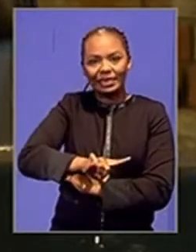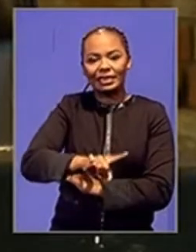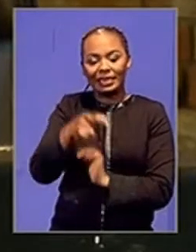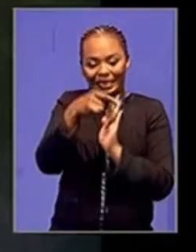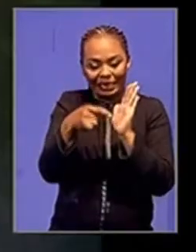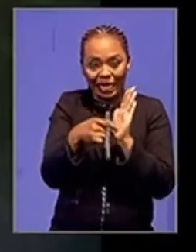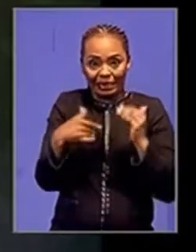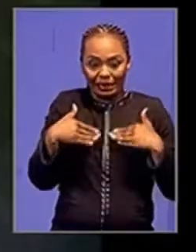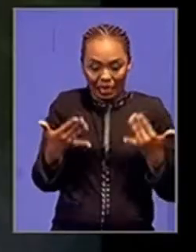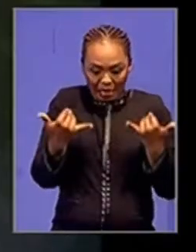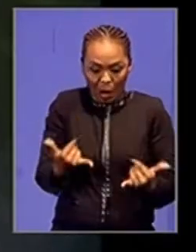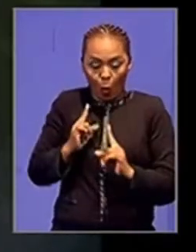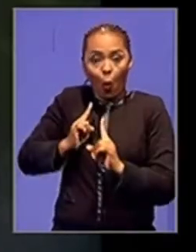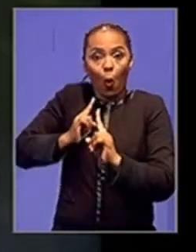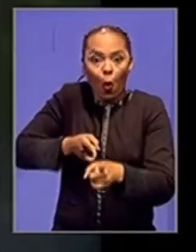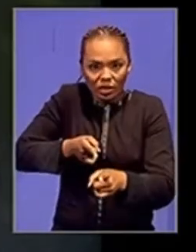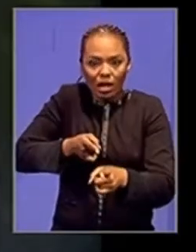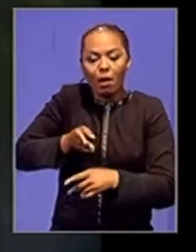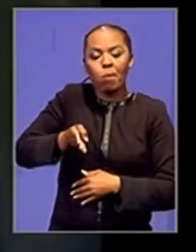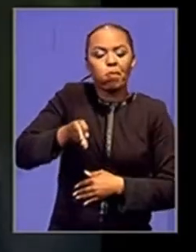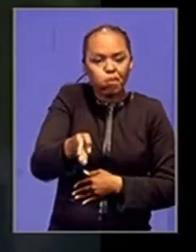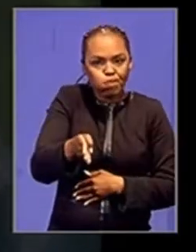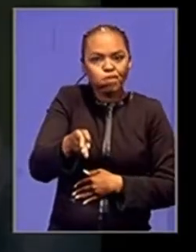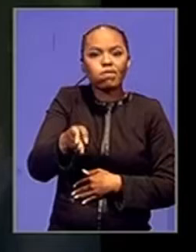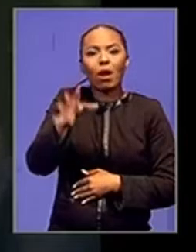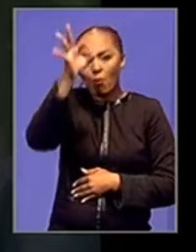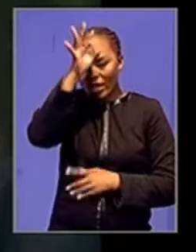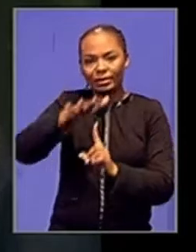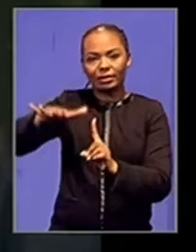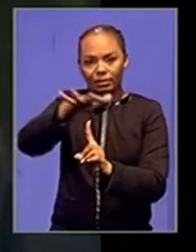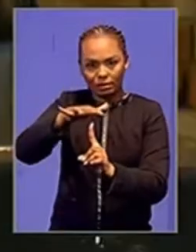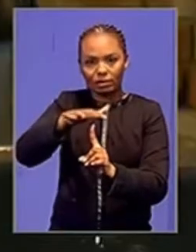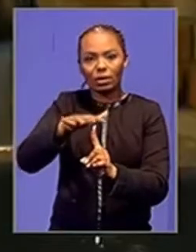the date of this order for the station commander or other